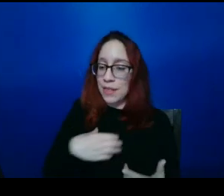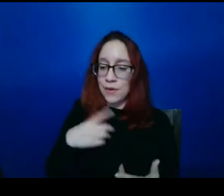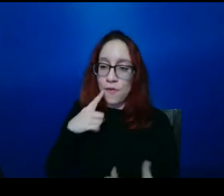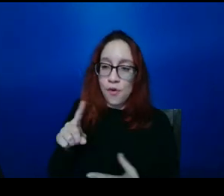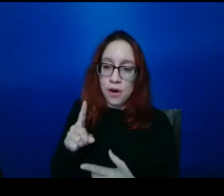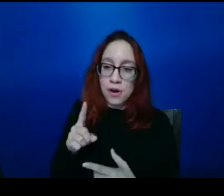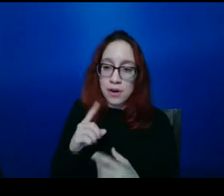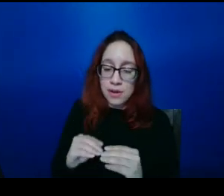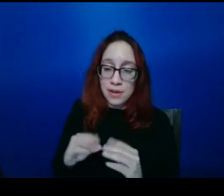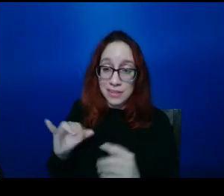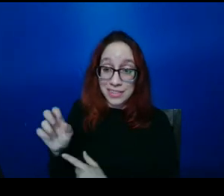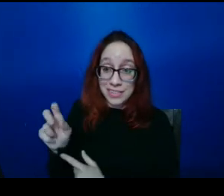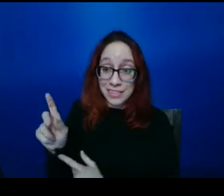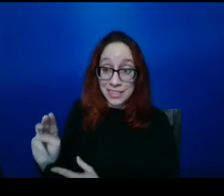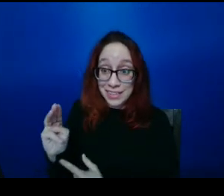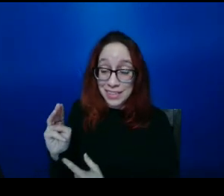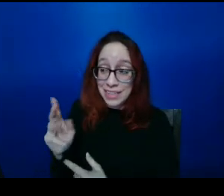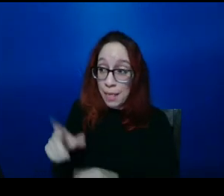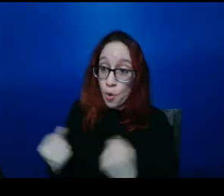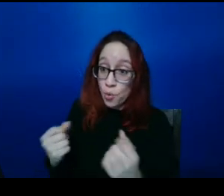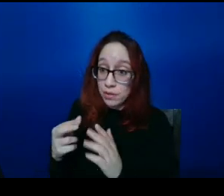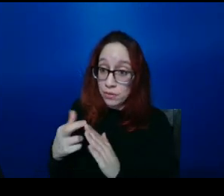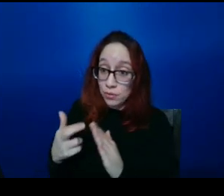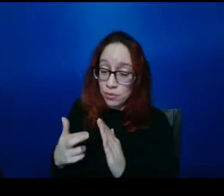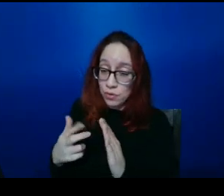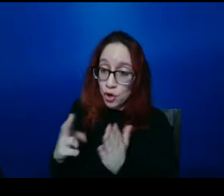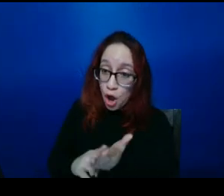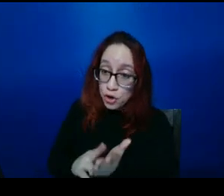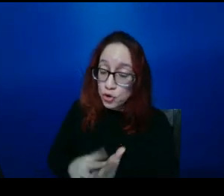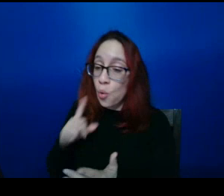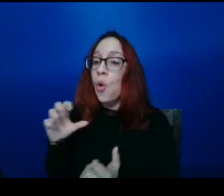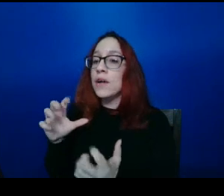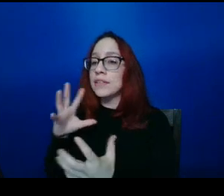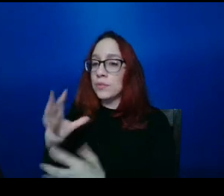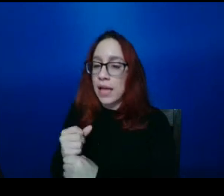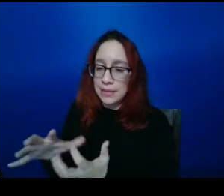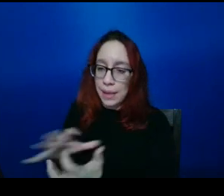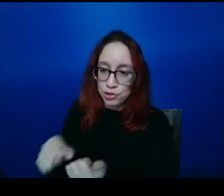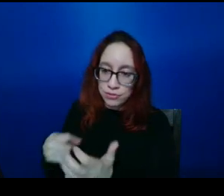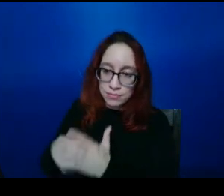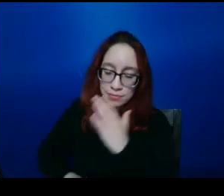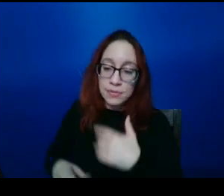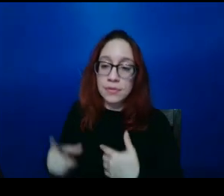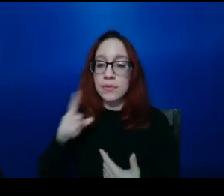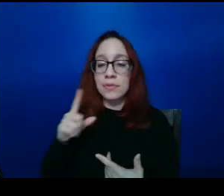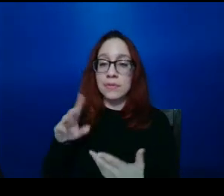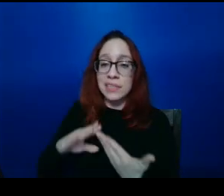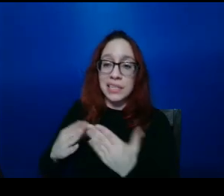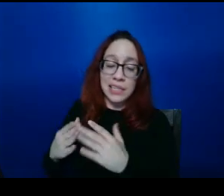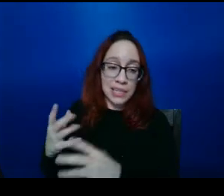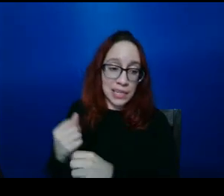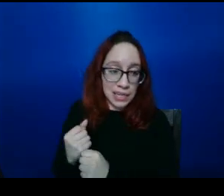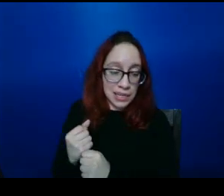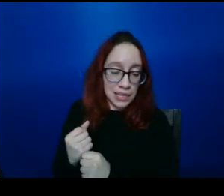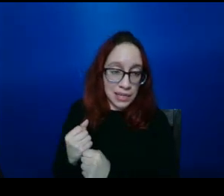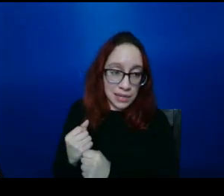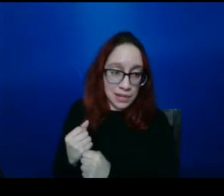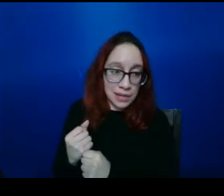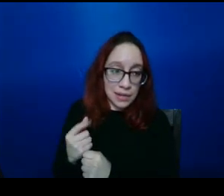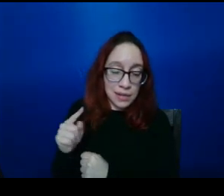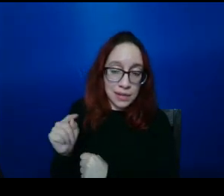court to declare JKM had breached the terms or to seek damages. The city has since been retained,